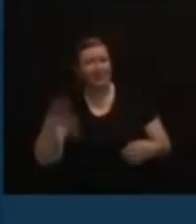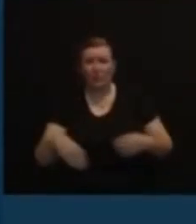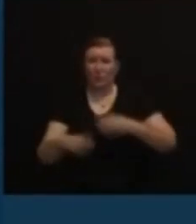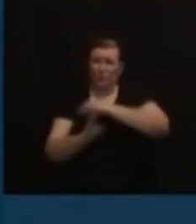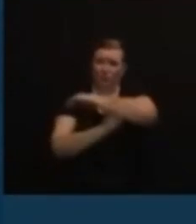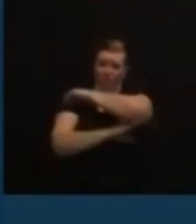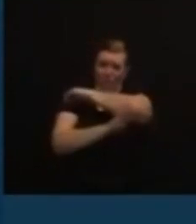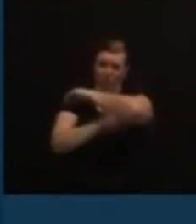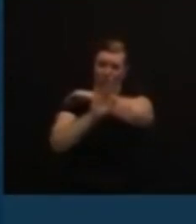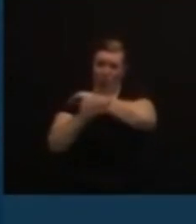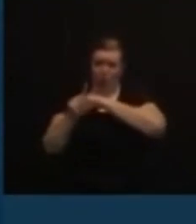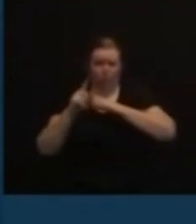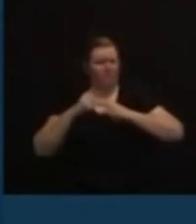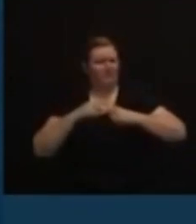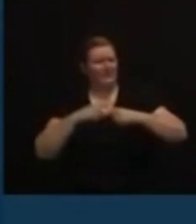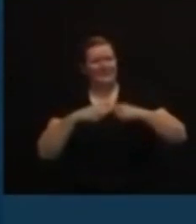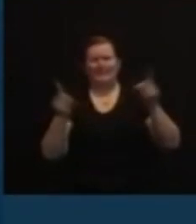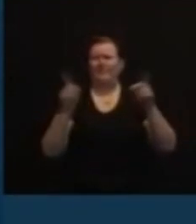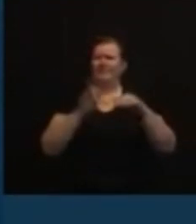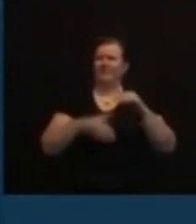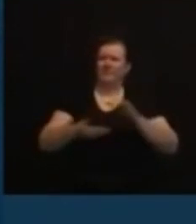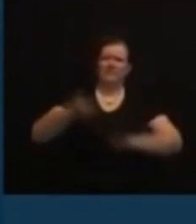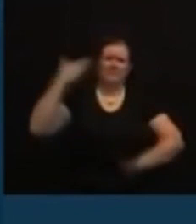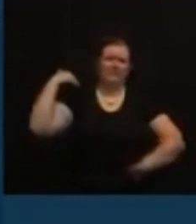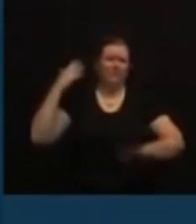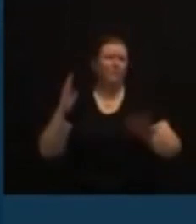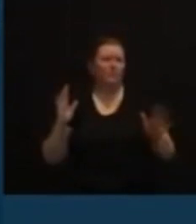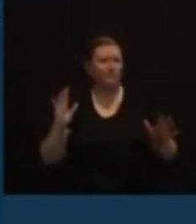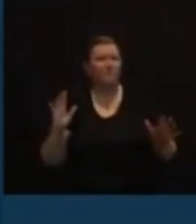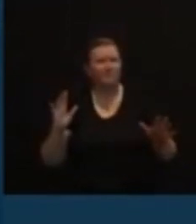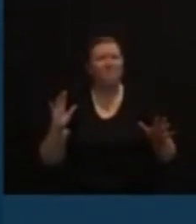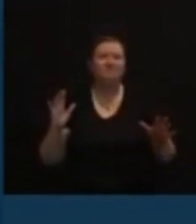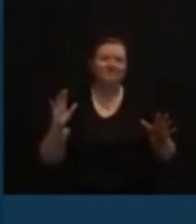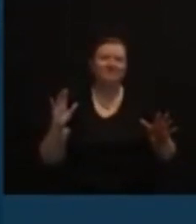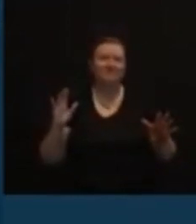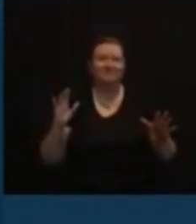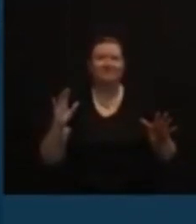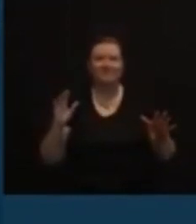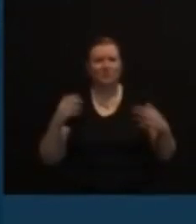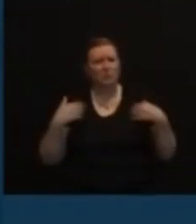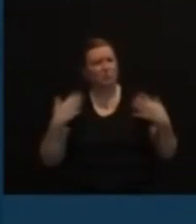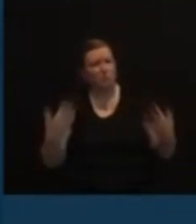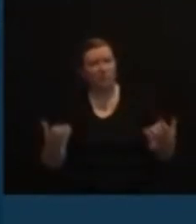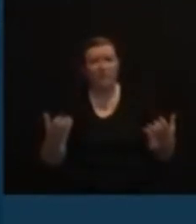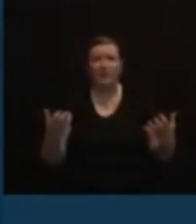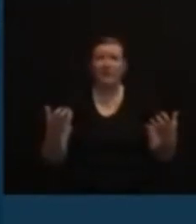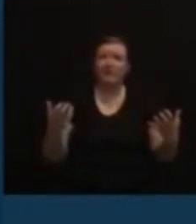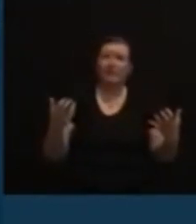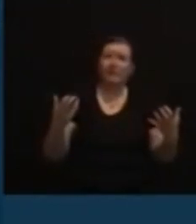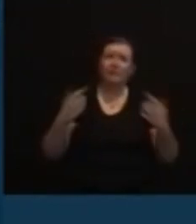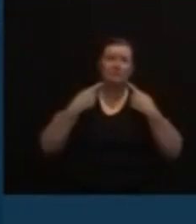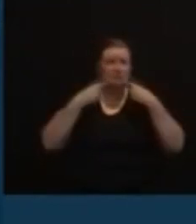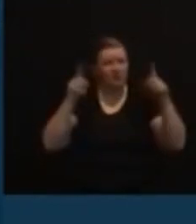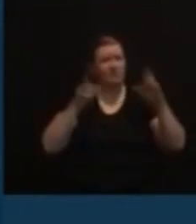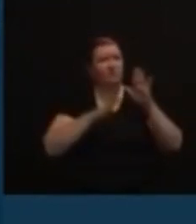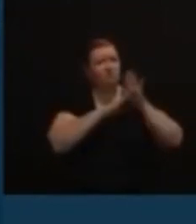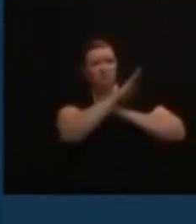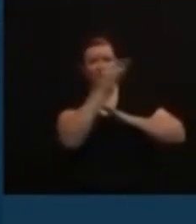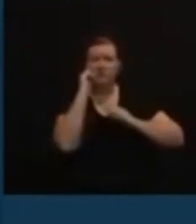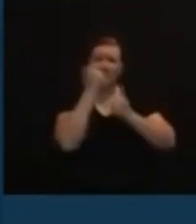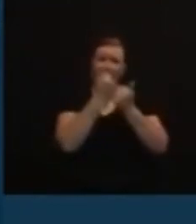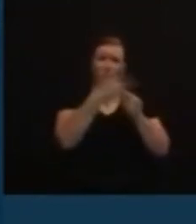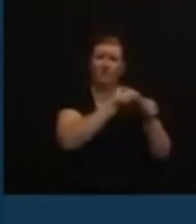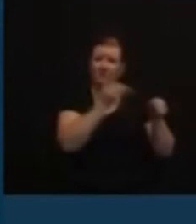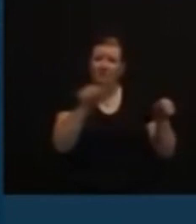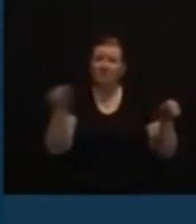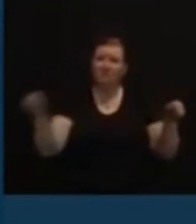We are fully committed to getting this right for students, our educators, our districts, and every family, that everyone who enters one